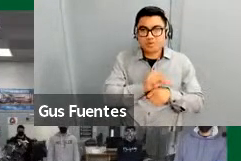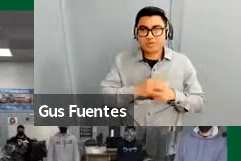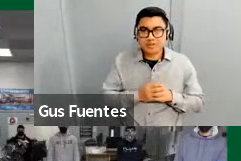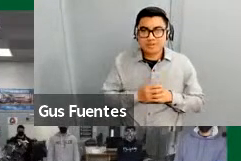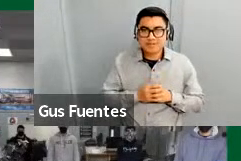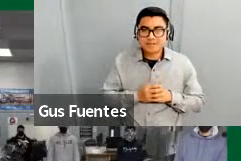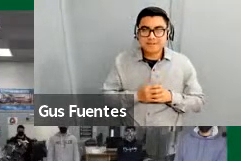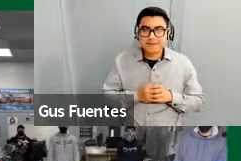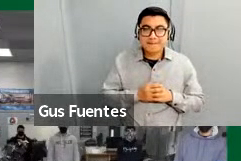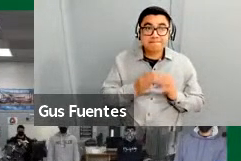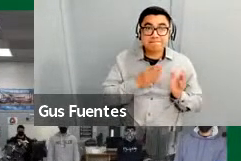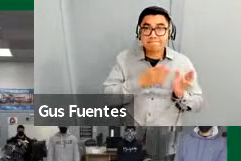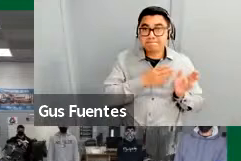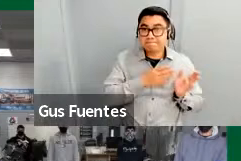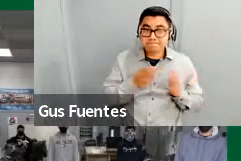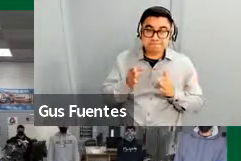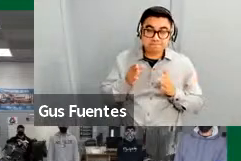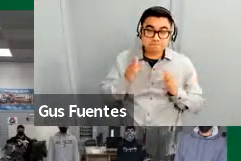So we